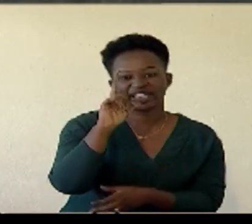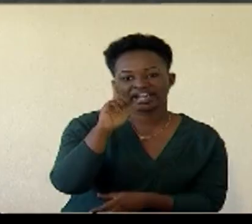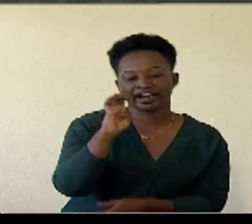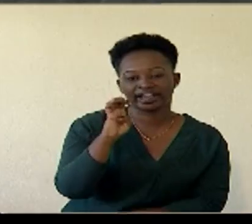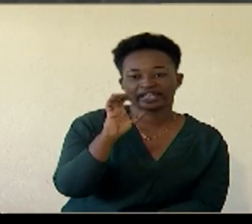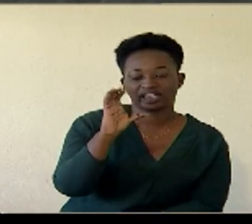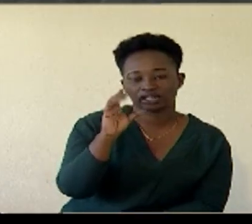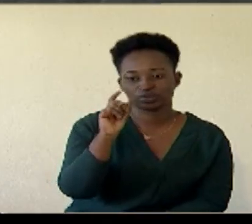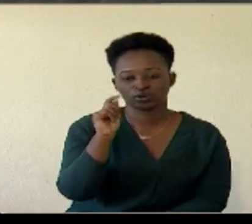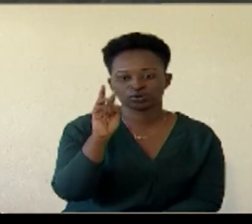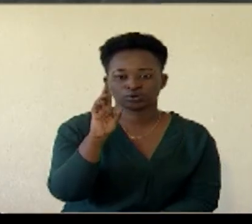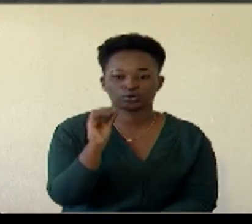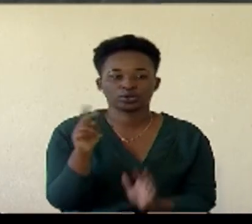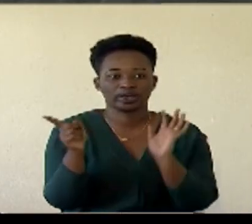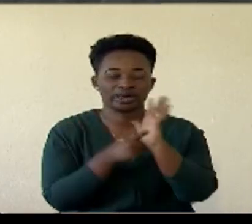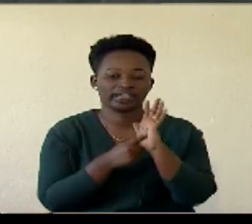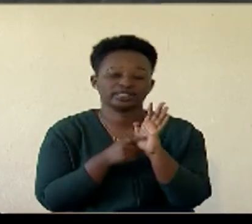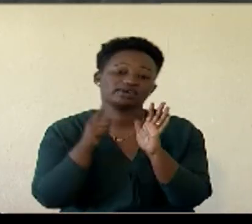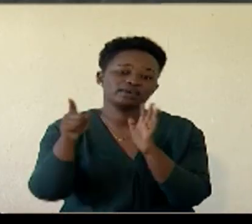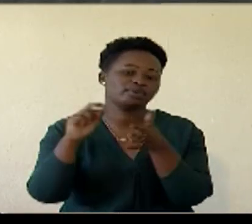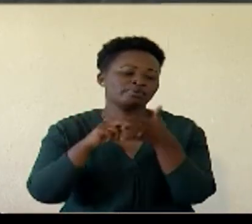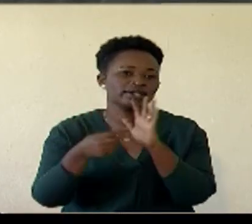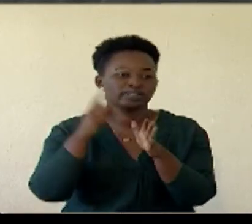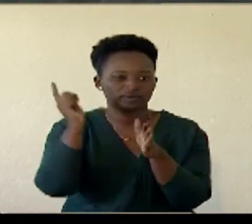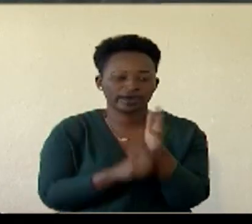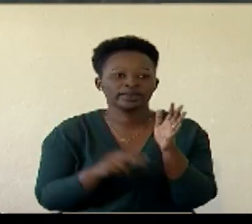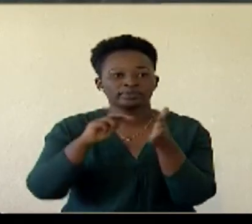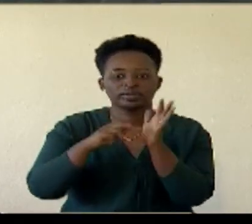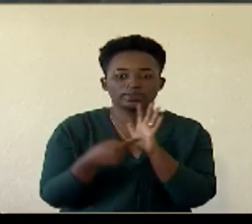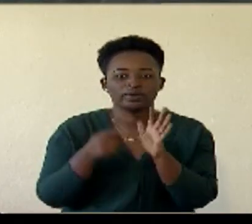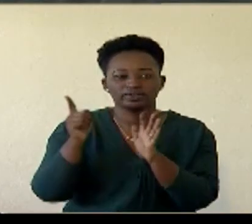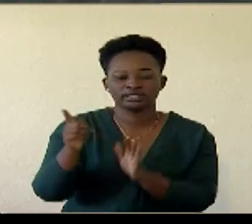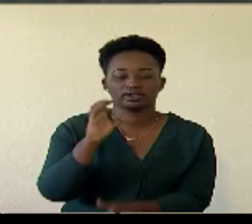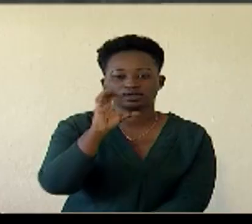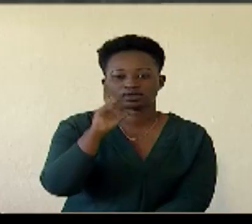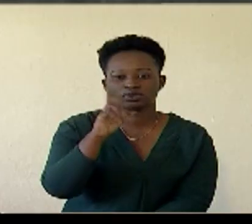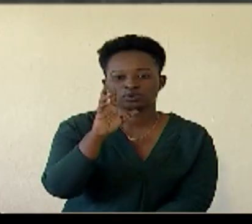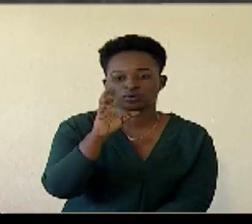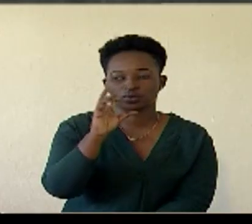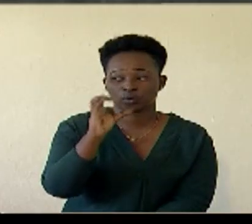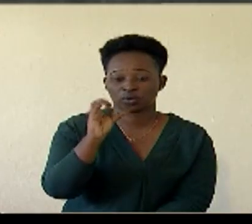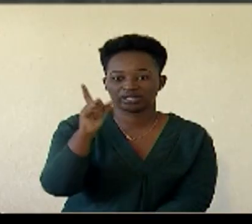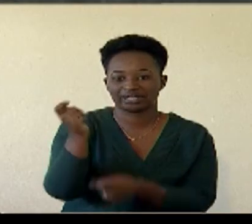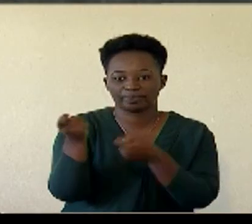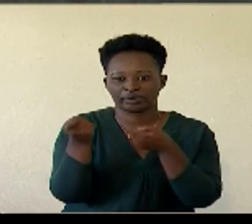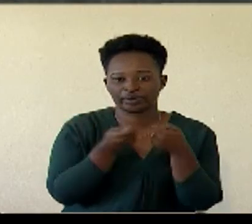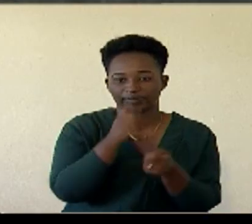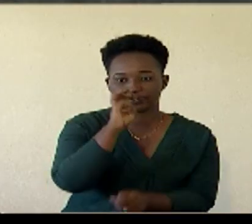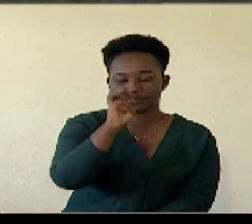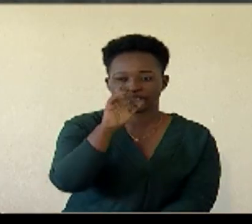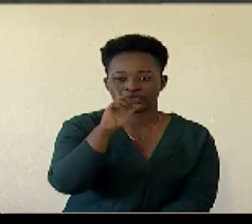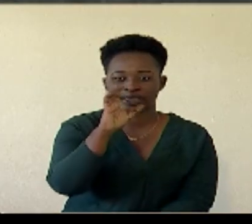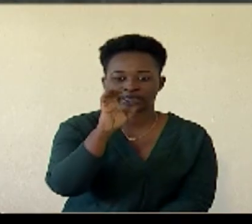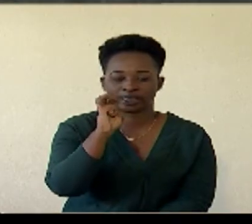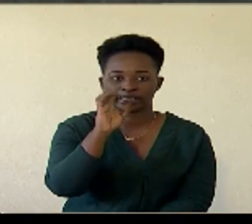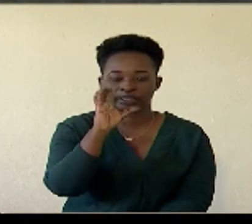it means, what does it mean? That this chlorine is pulling the electrons towards itself. And as it pulls the